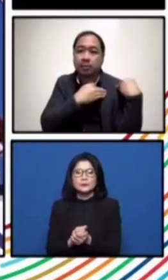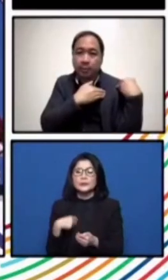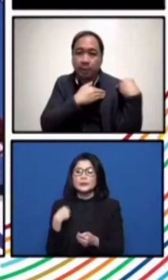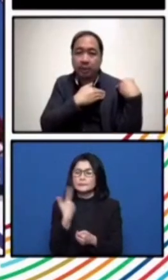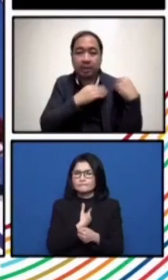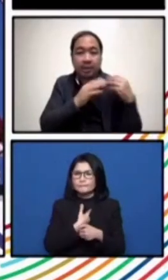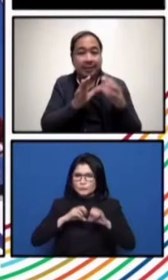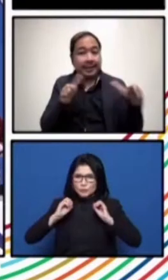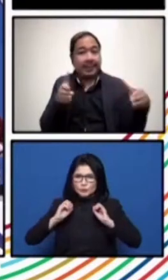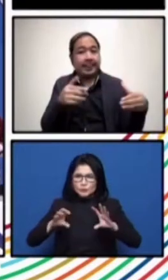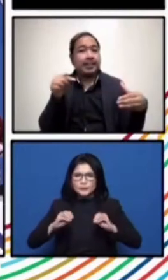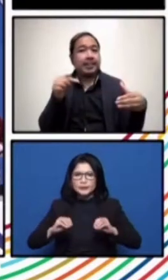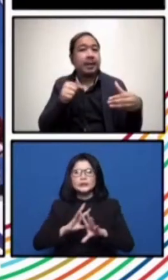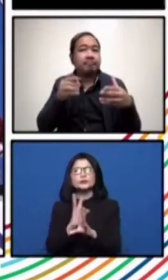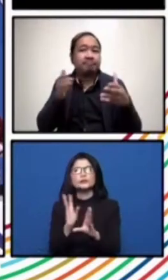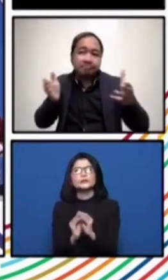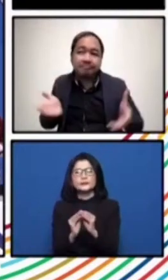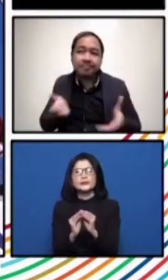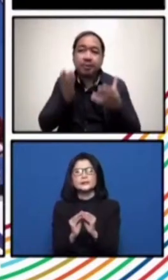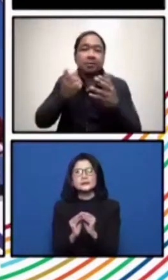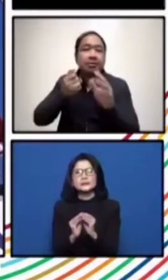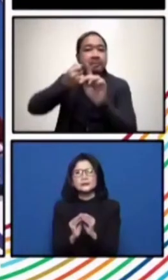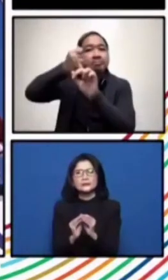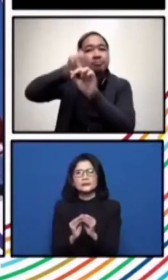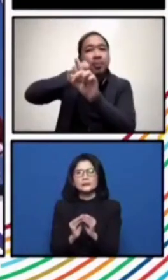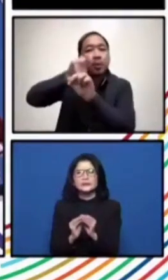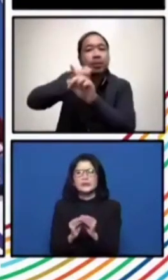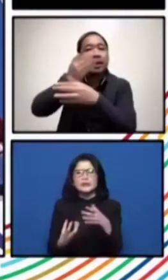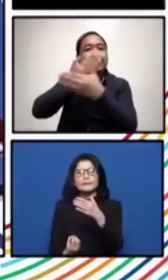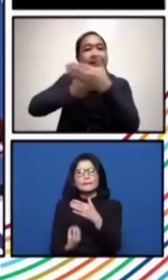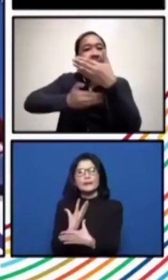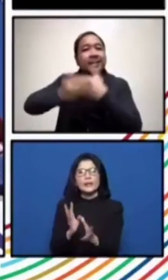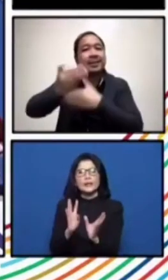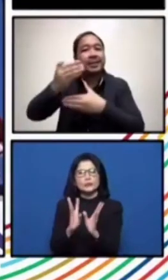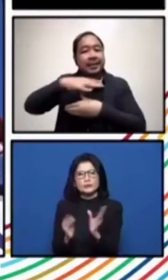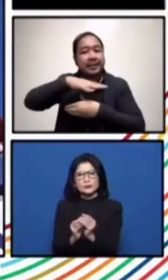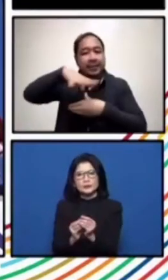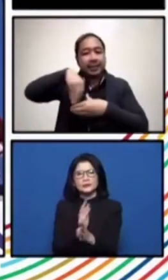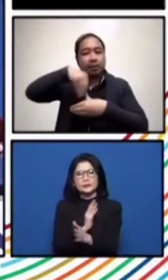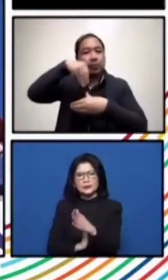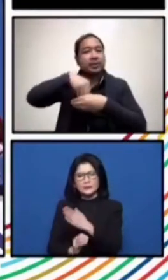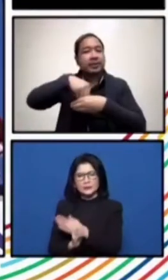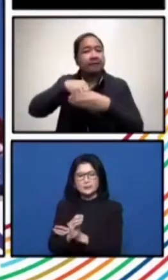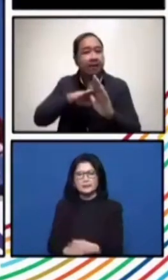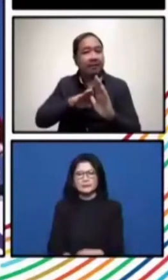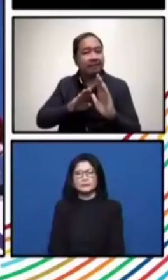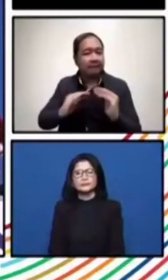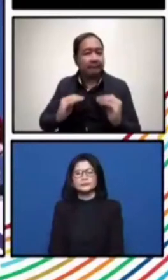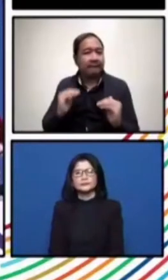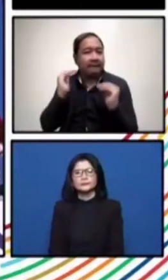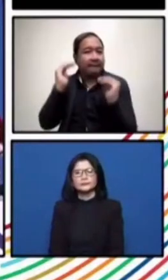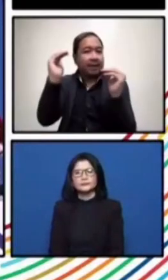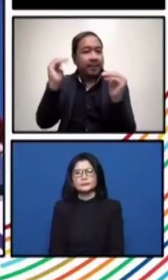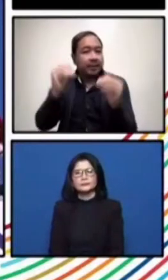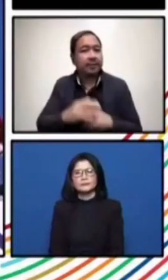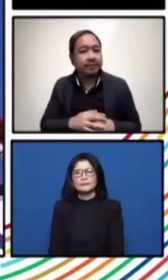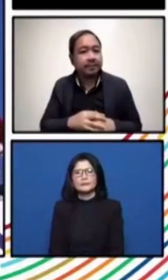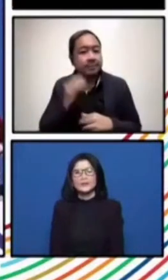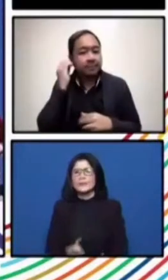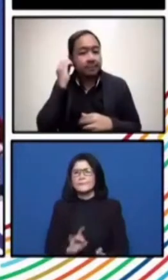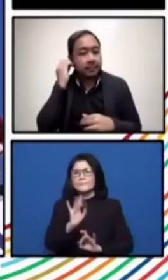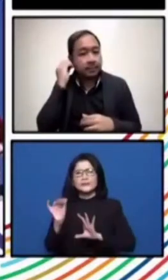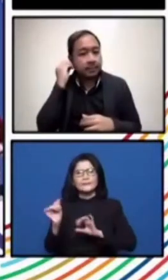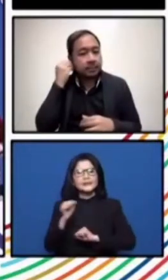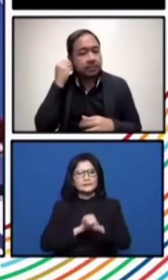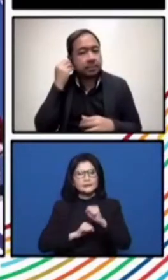inclusive development and um there are many already good practices and